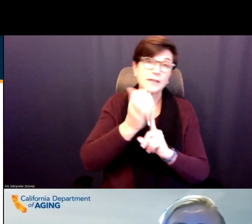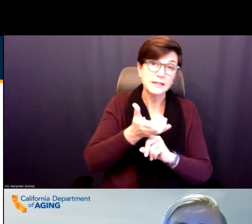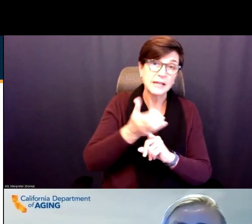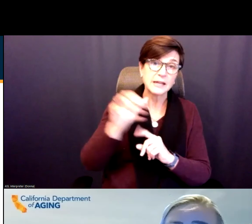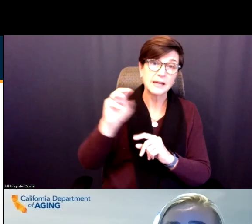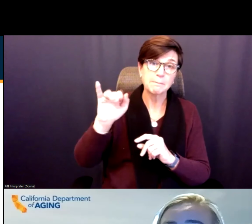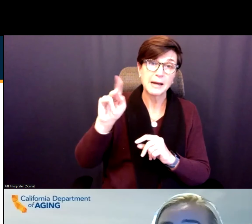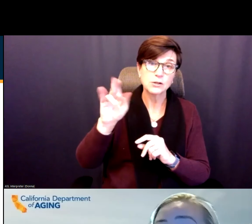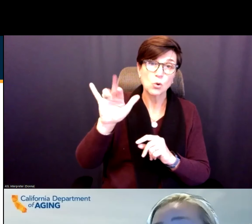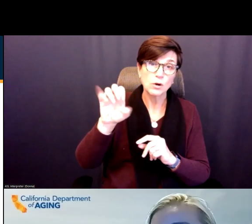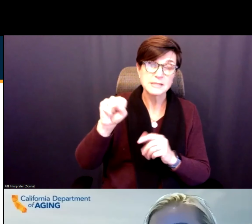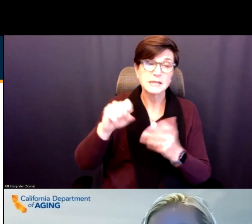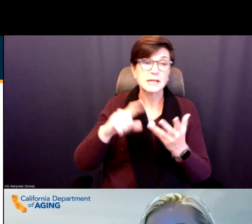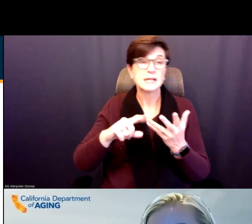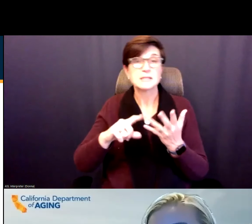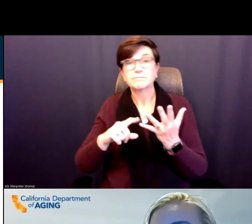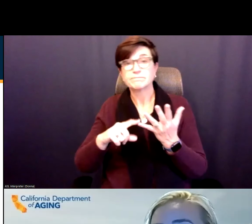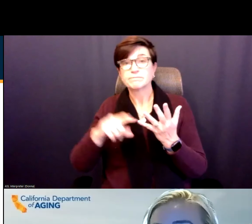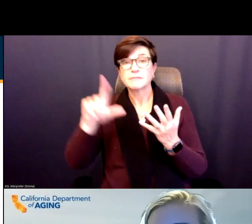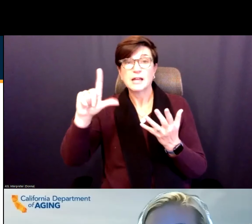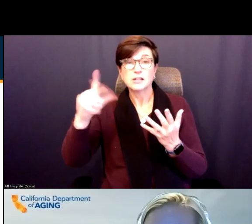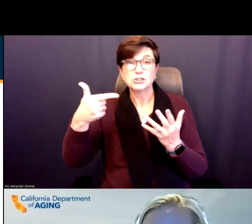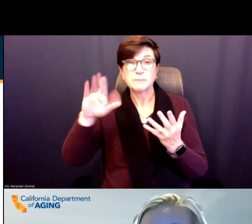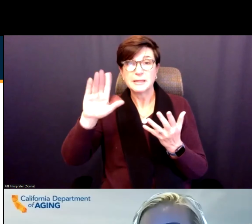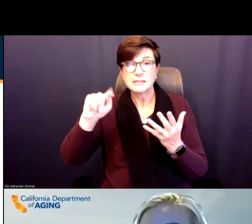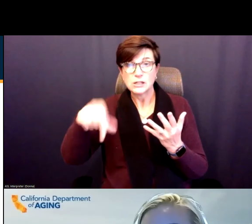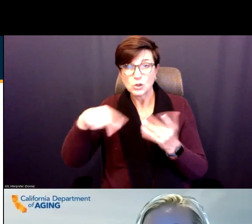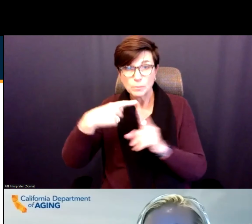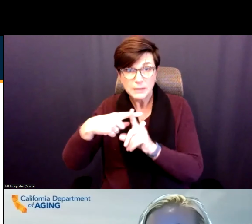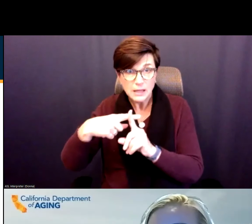our LGBTQ+ communities.